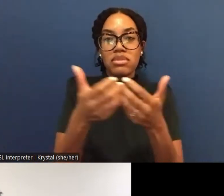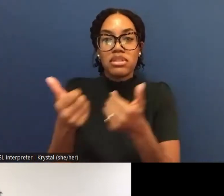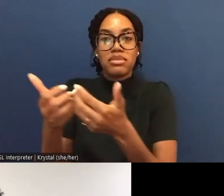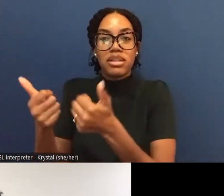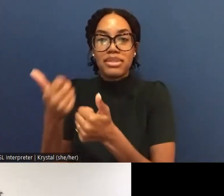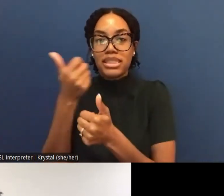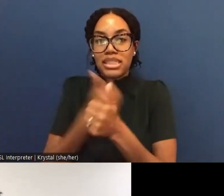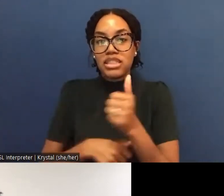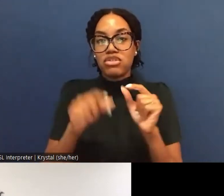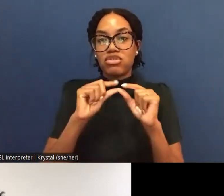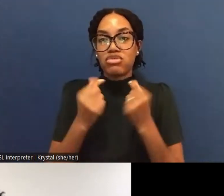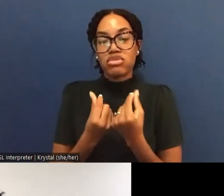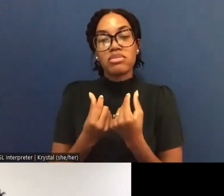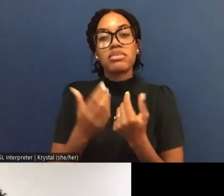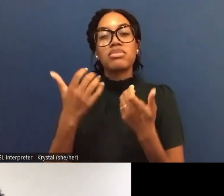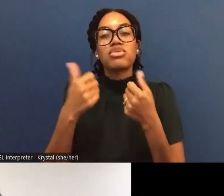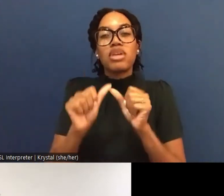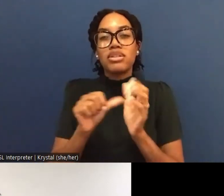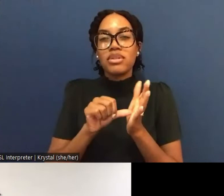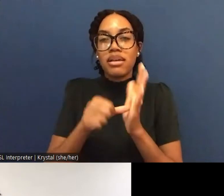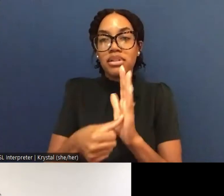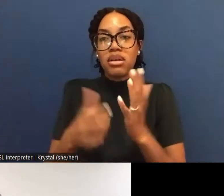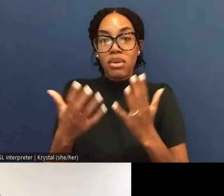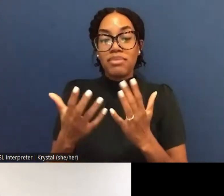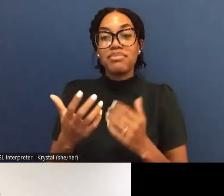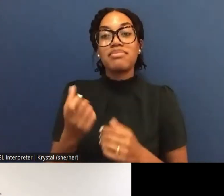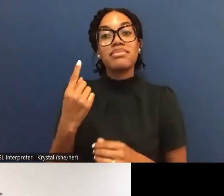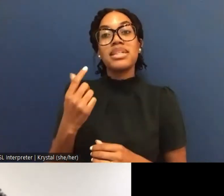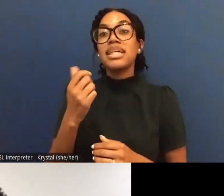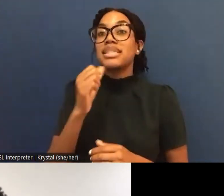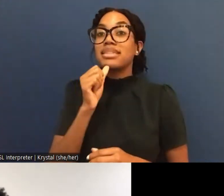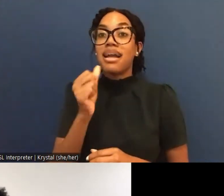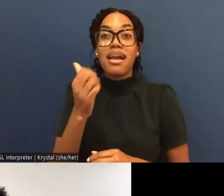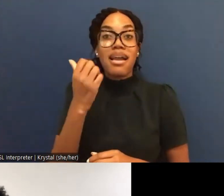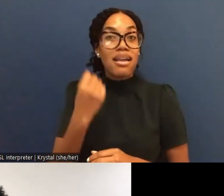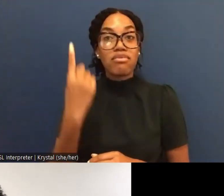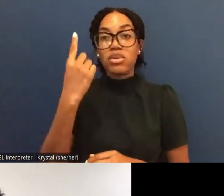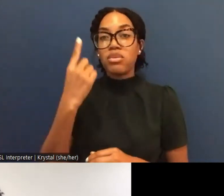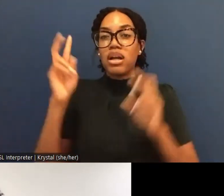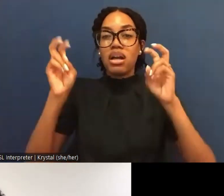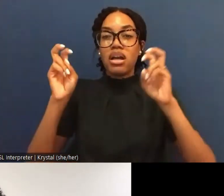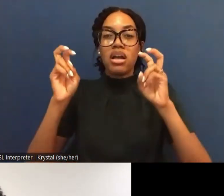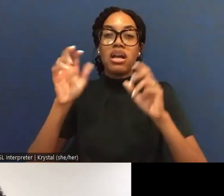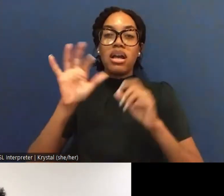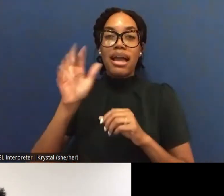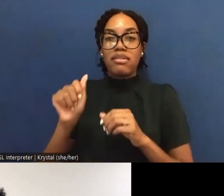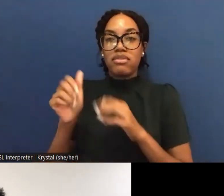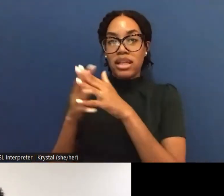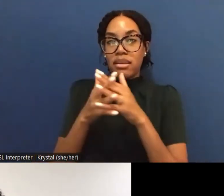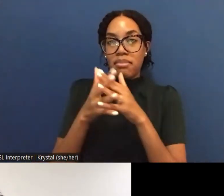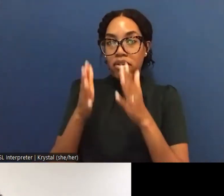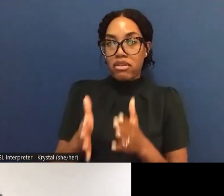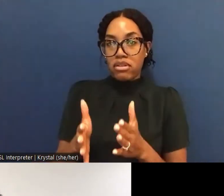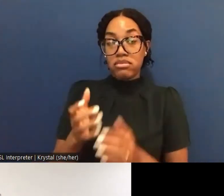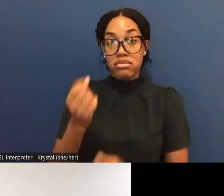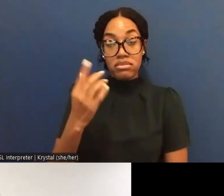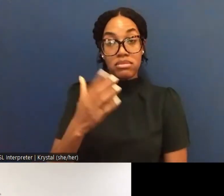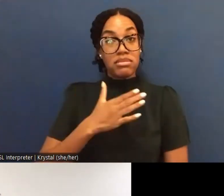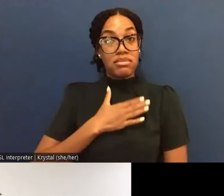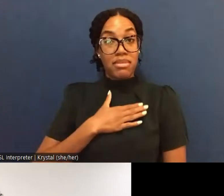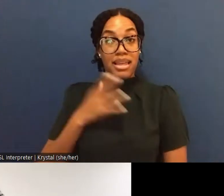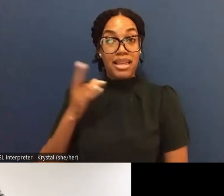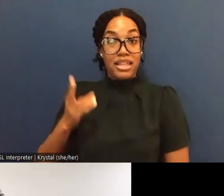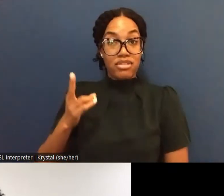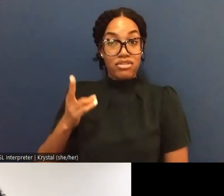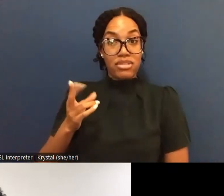my reader to understand that everyone is not an African-American in this period of time. So people like my ancestors who live in the Chickasaw and